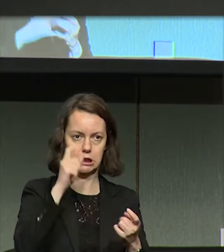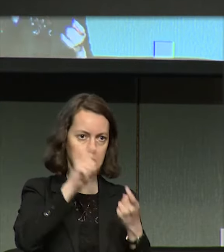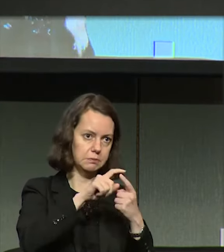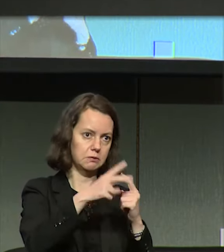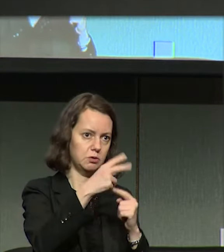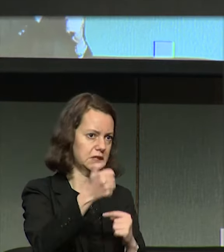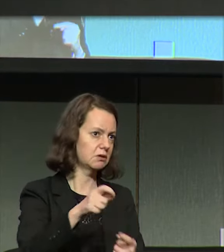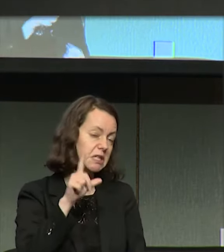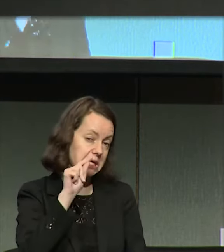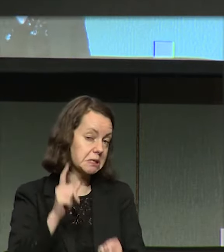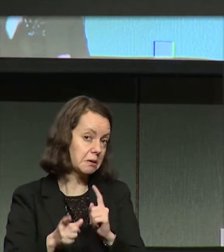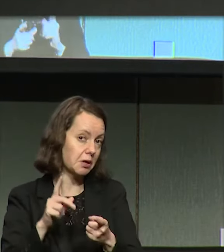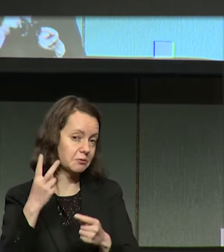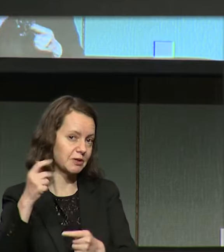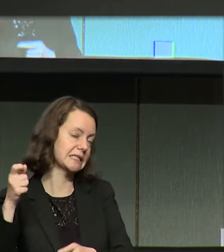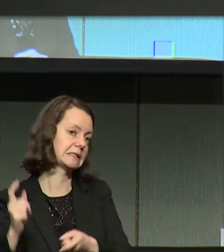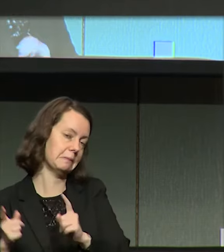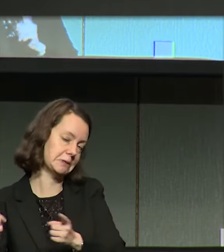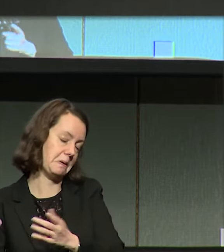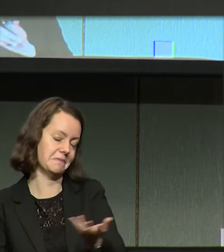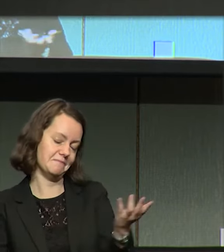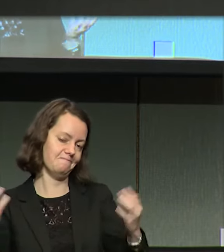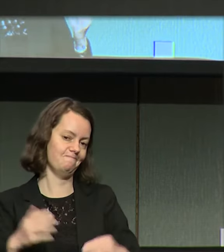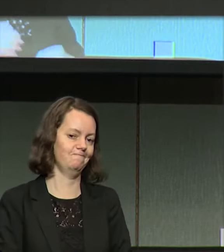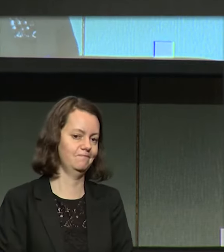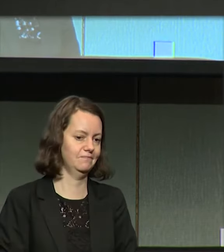still fall on January 26th sometimes, you know?